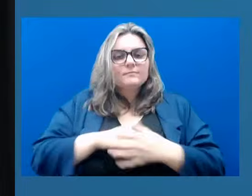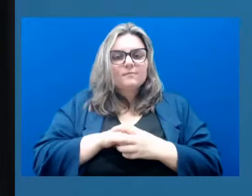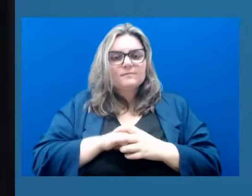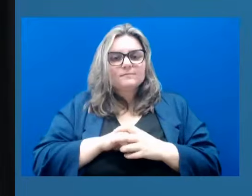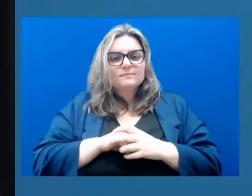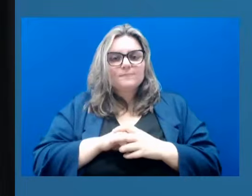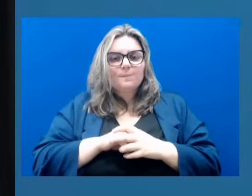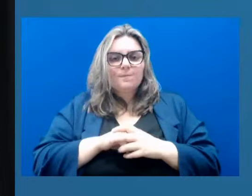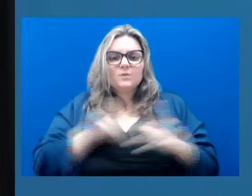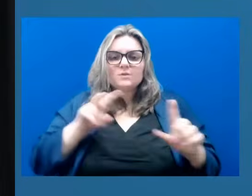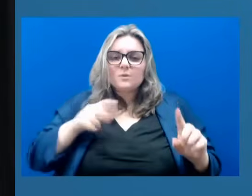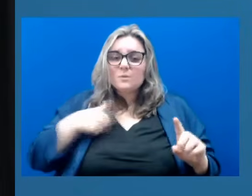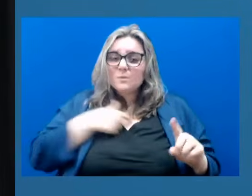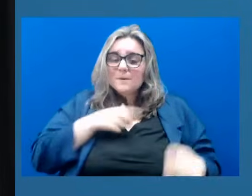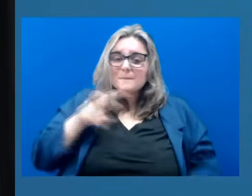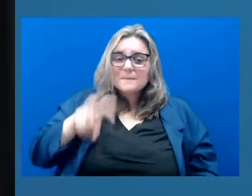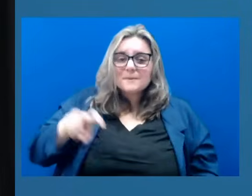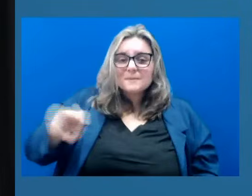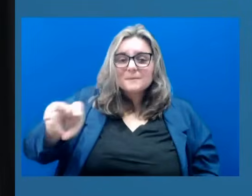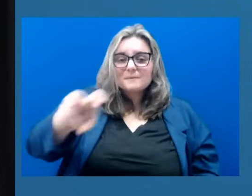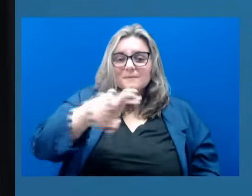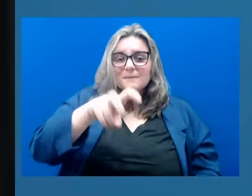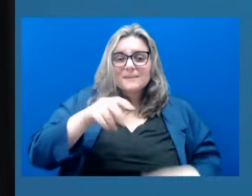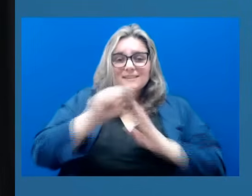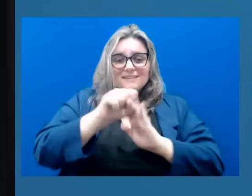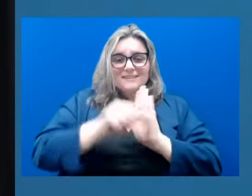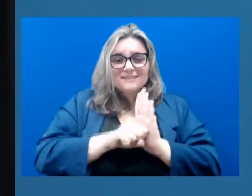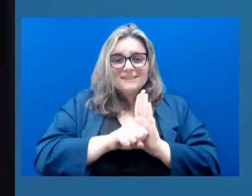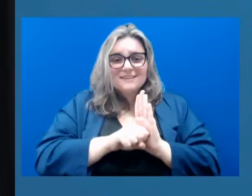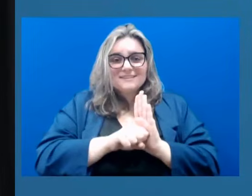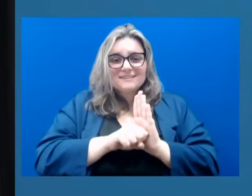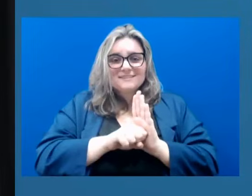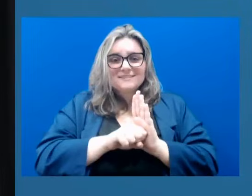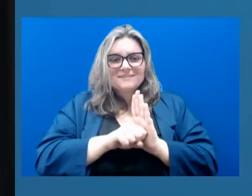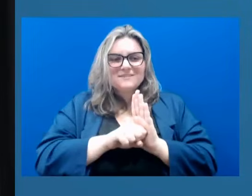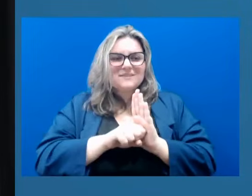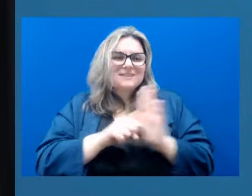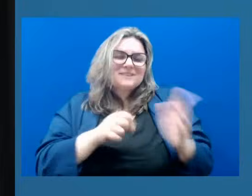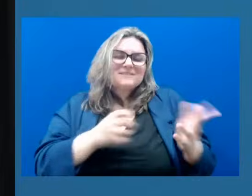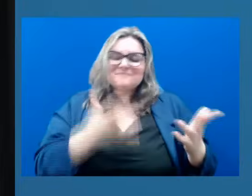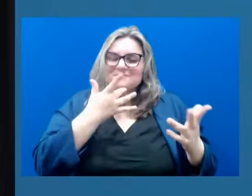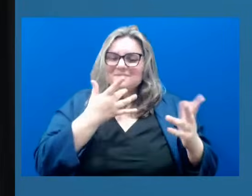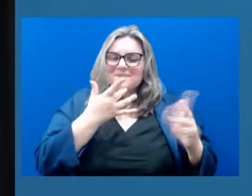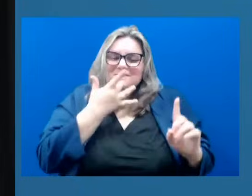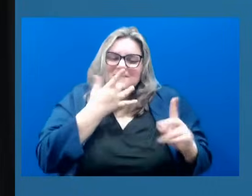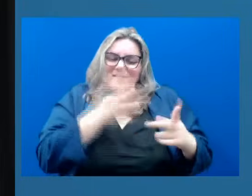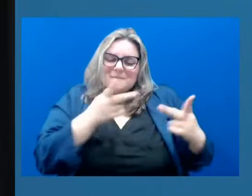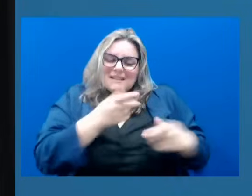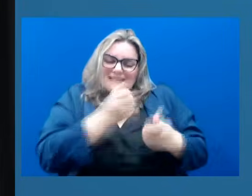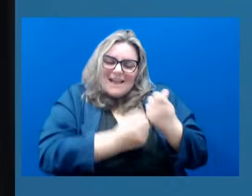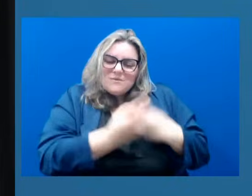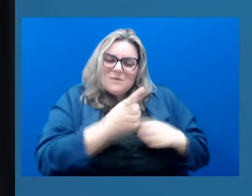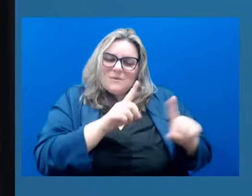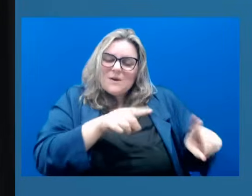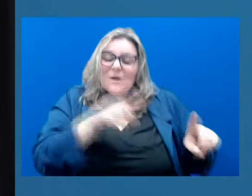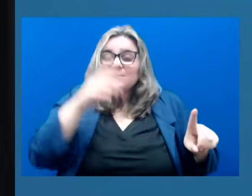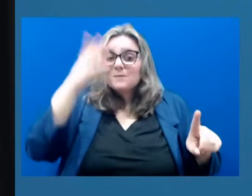state, and George, we're the favorite everywhere we go. Because we're Westchester, right?